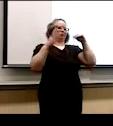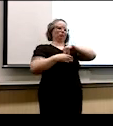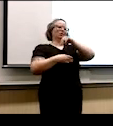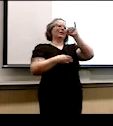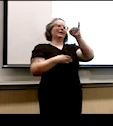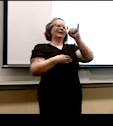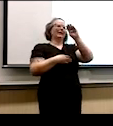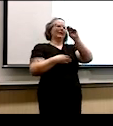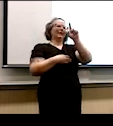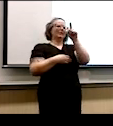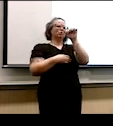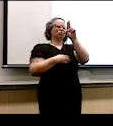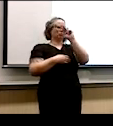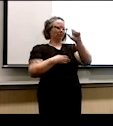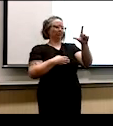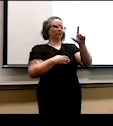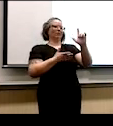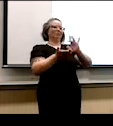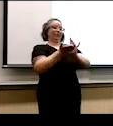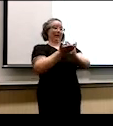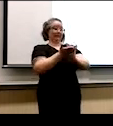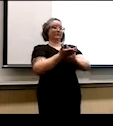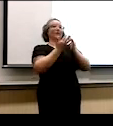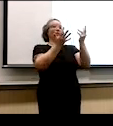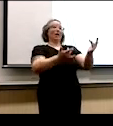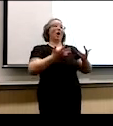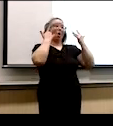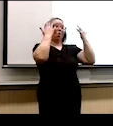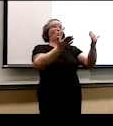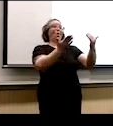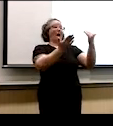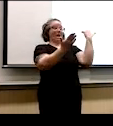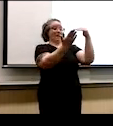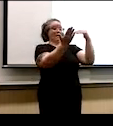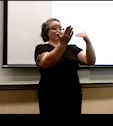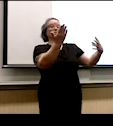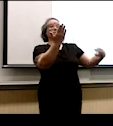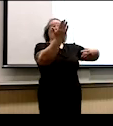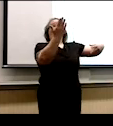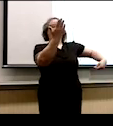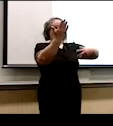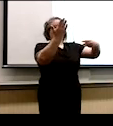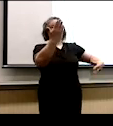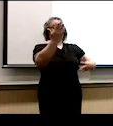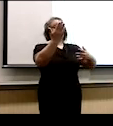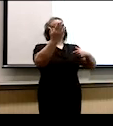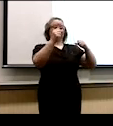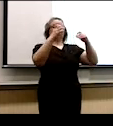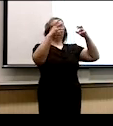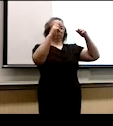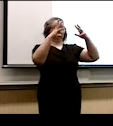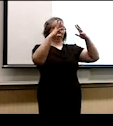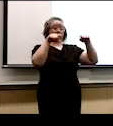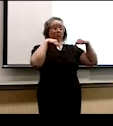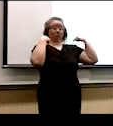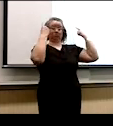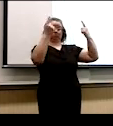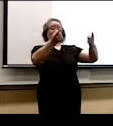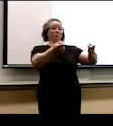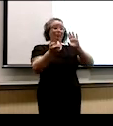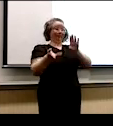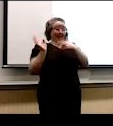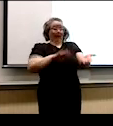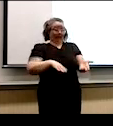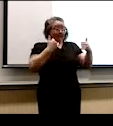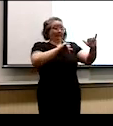disabilities to be referred are those with Down syndrome. However, Recently, I've had some people with developmental disability who are